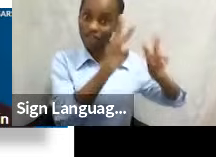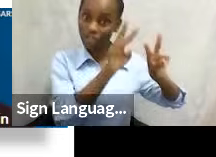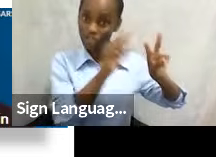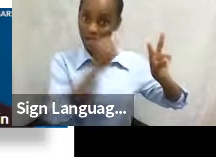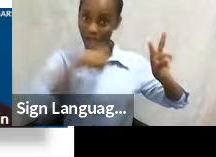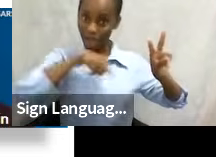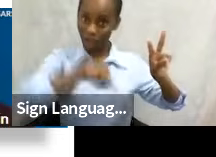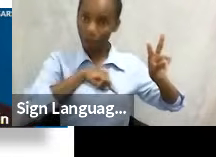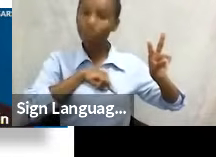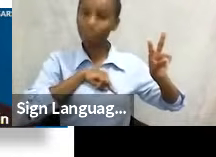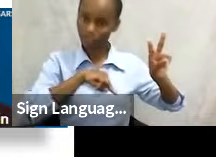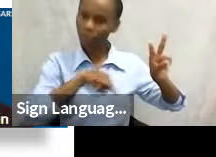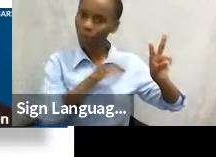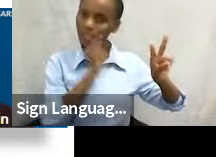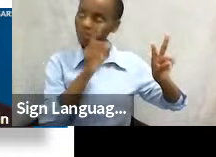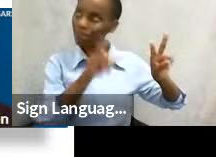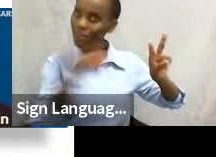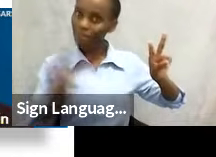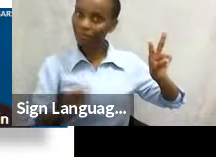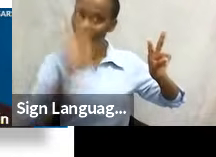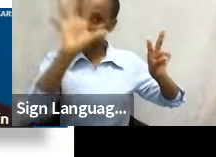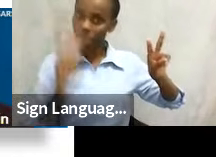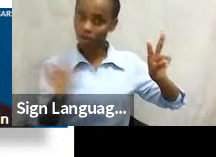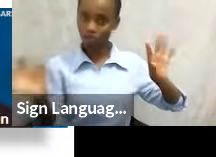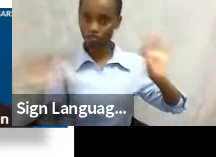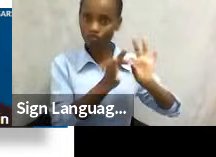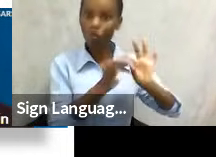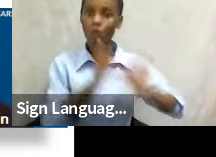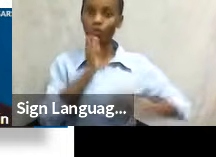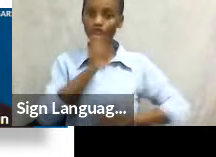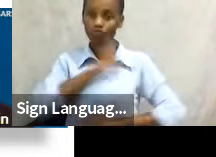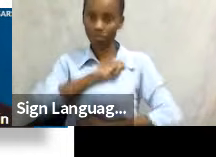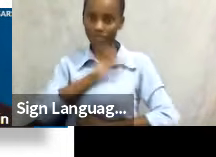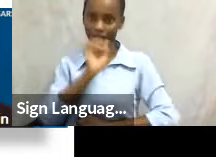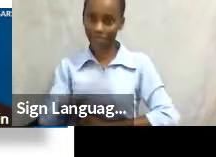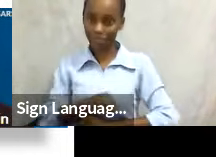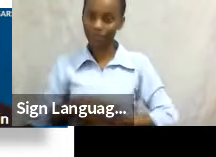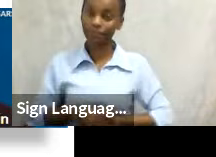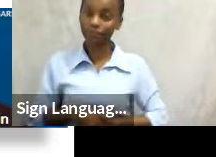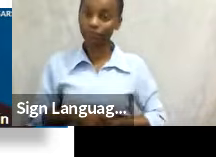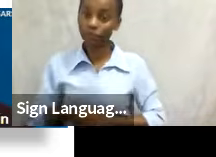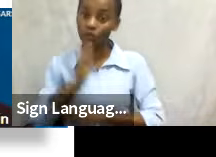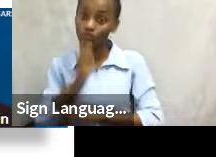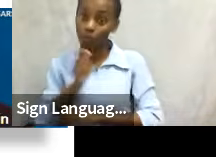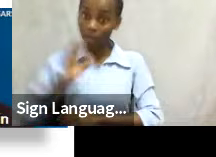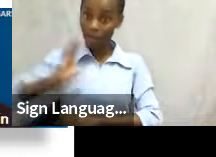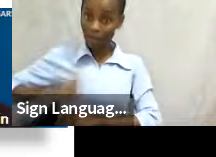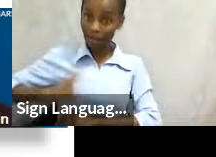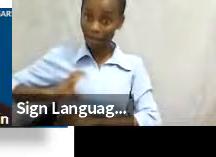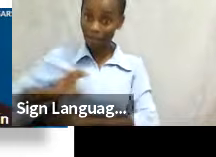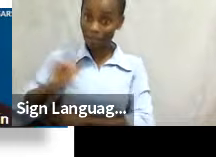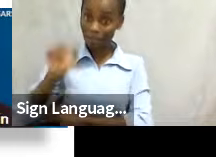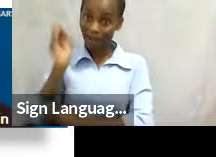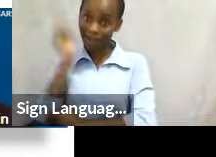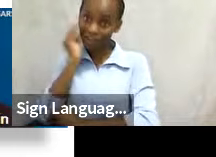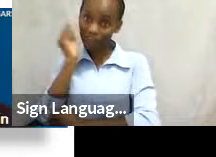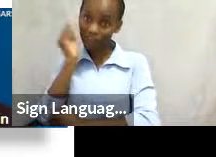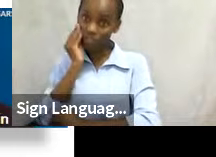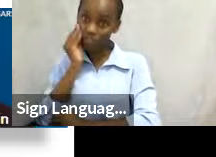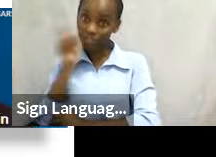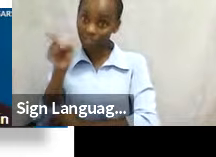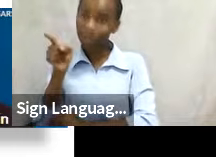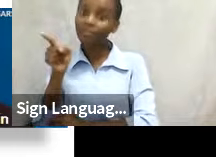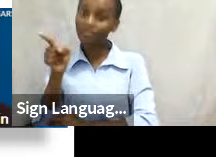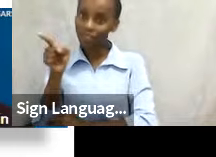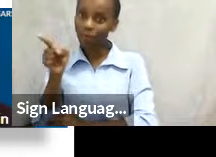organization. We do verify our clients' bank details. And when we verify your bank details, we do require